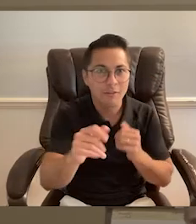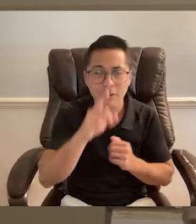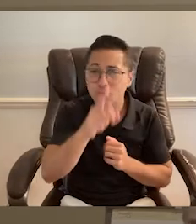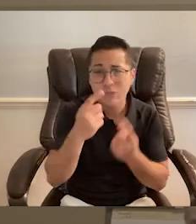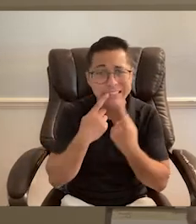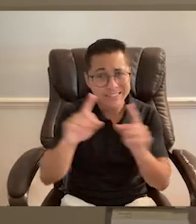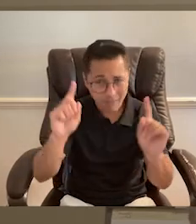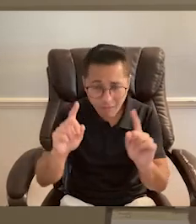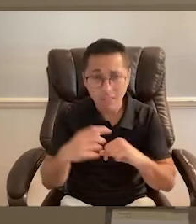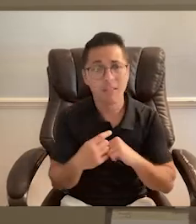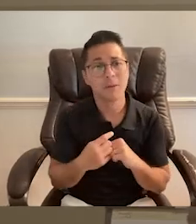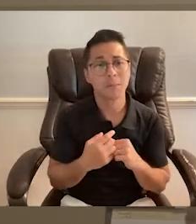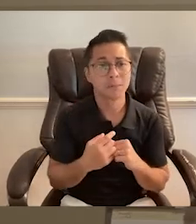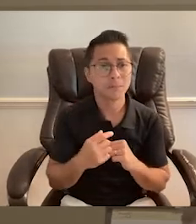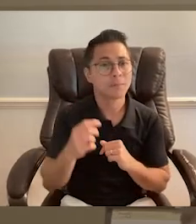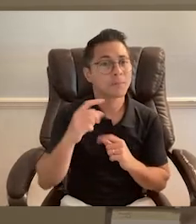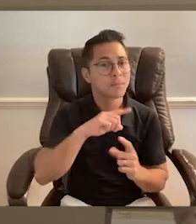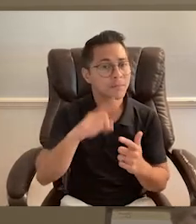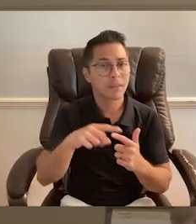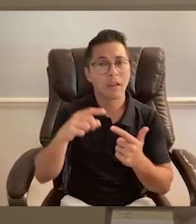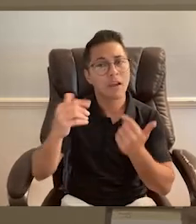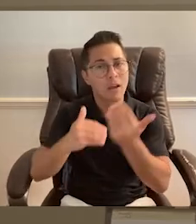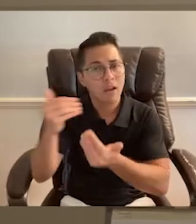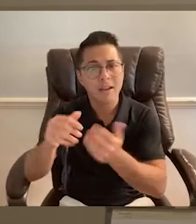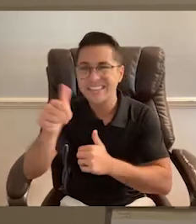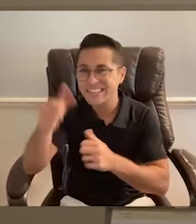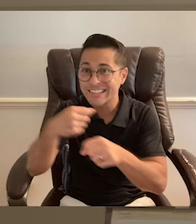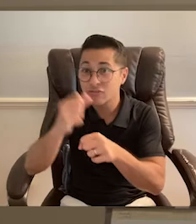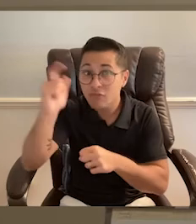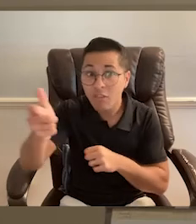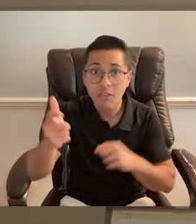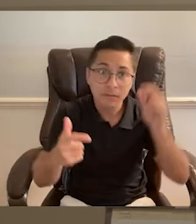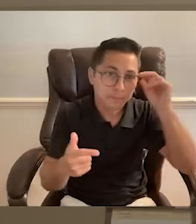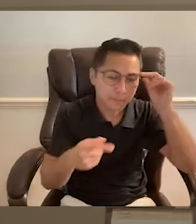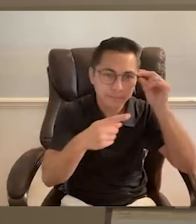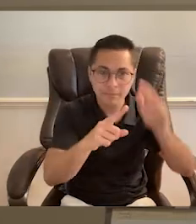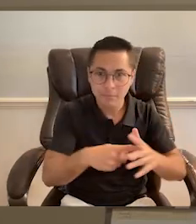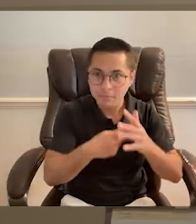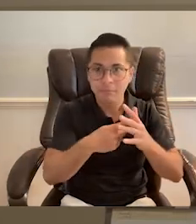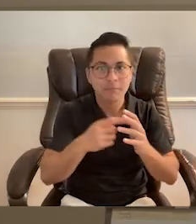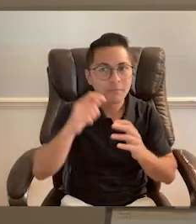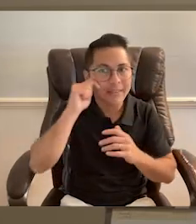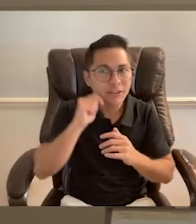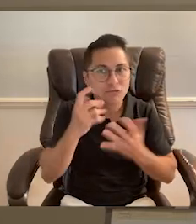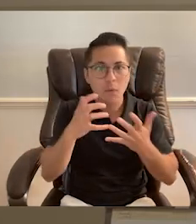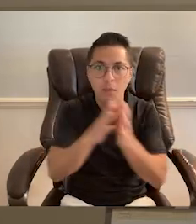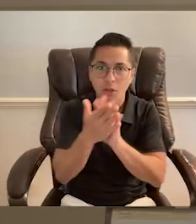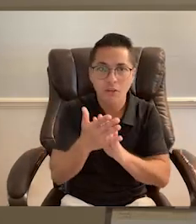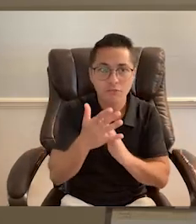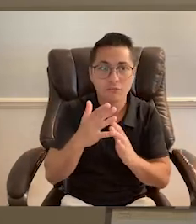working on challenges. And so if you have something or know about it, I'll put my email up again.